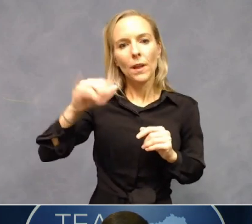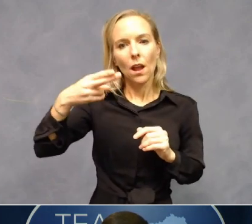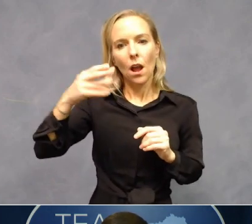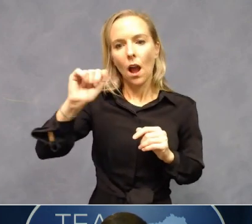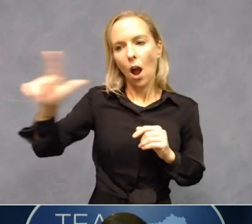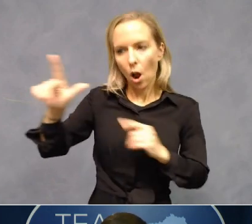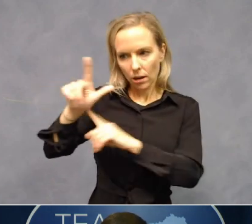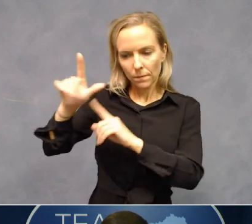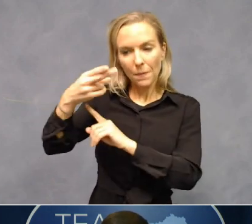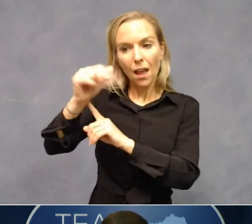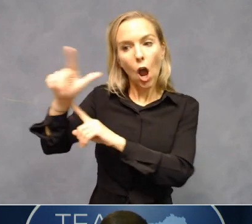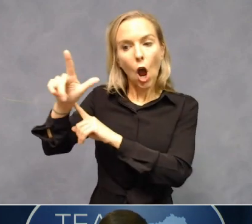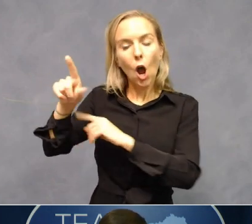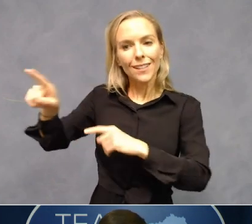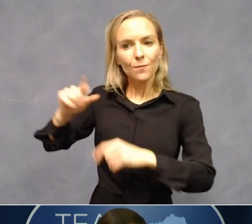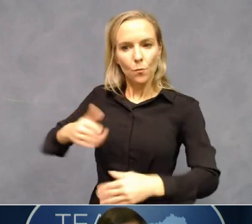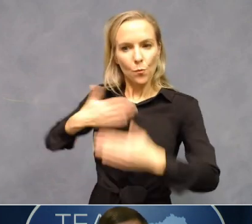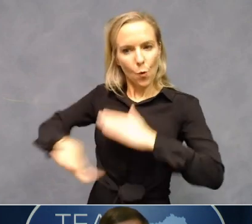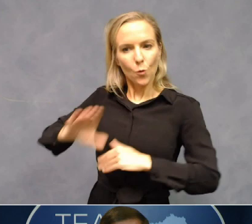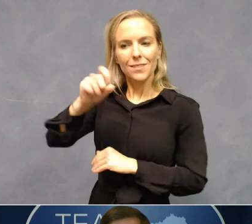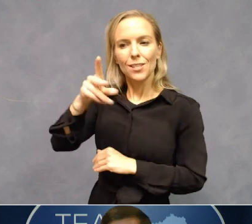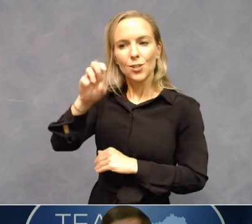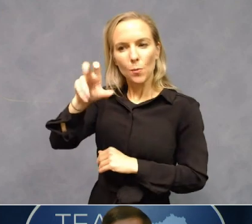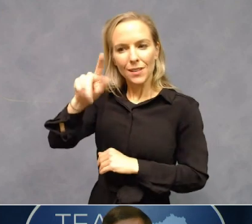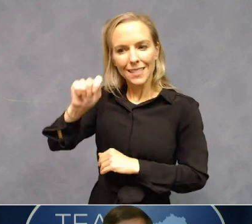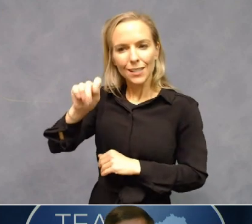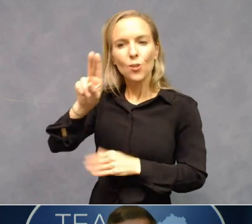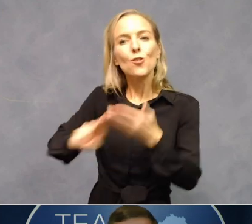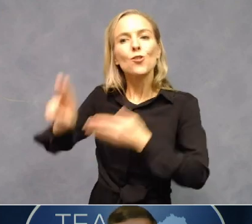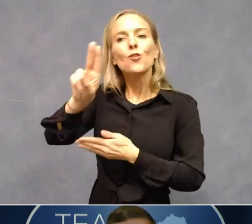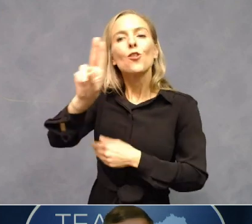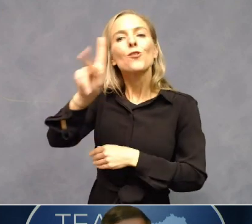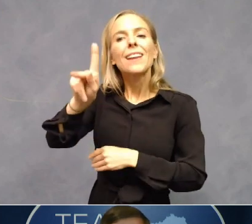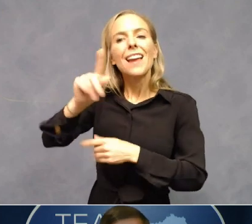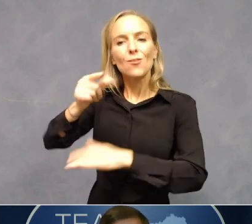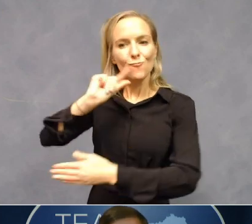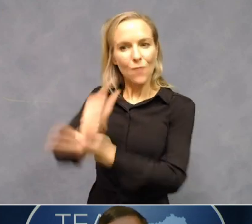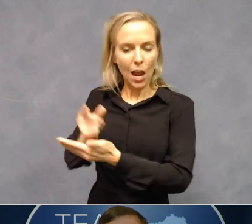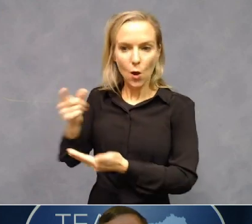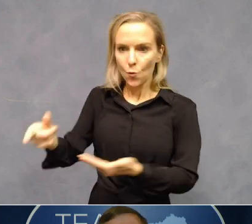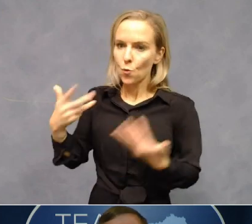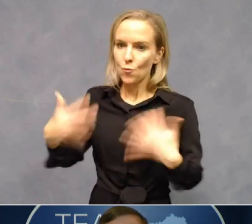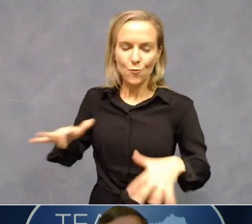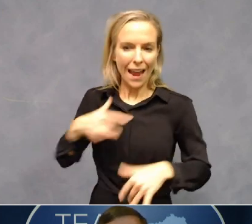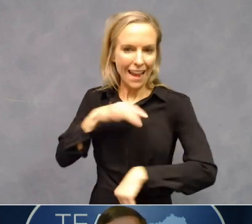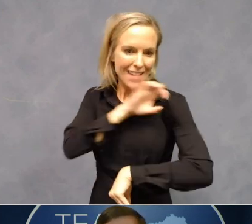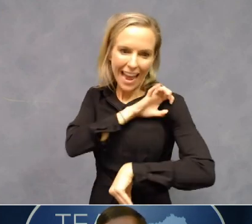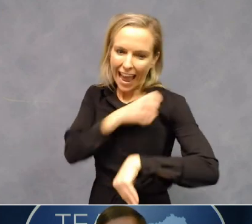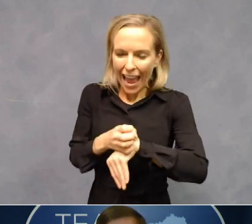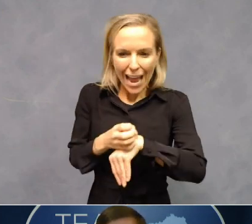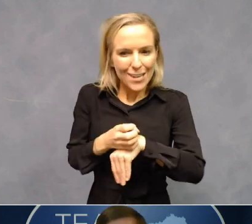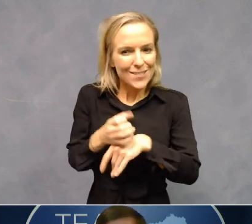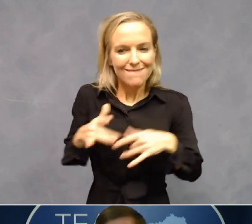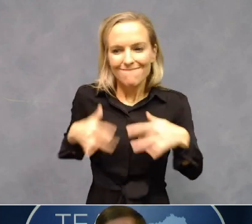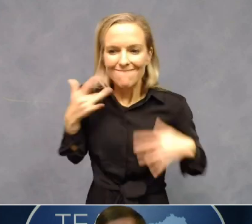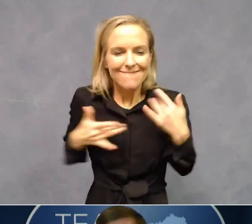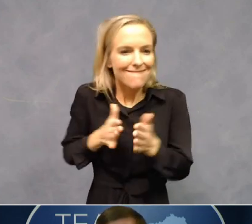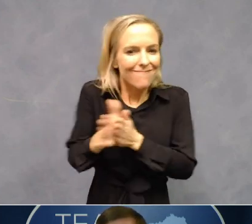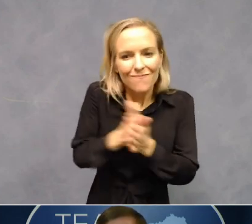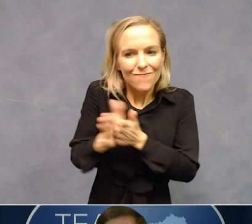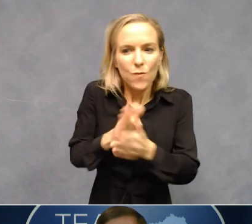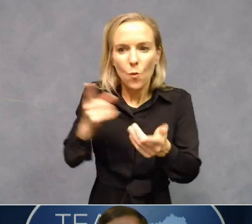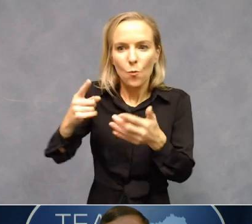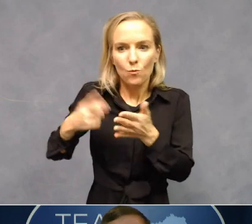of Somerset, the University of Kentucky graduate. He has a huge amount of energy, and we're really excited to what he can bring to the